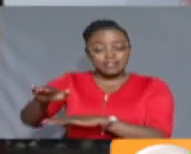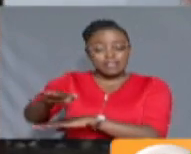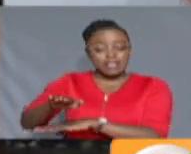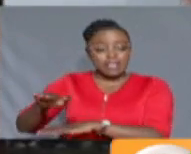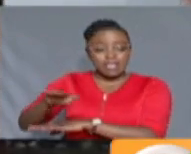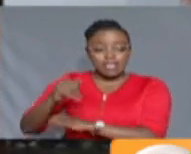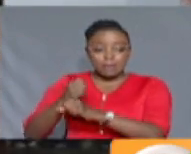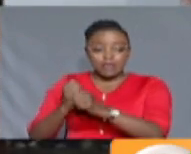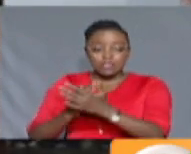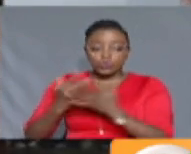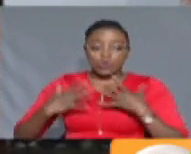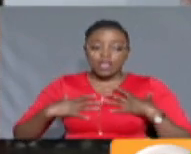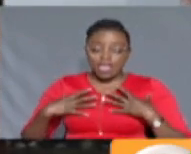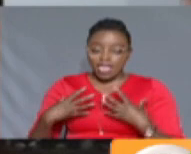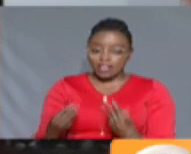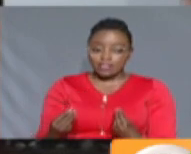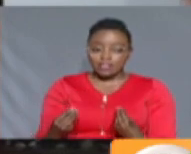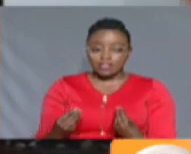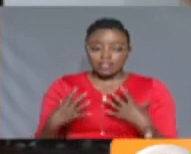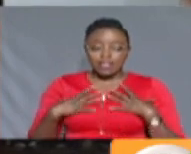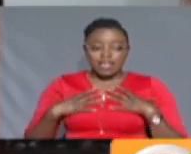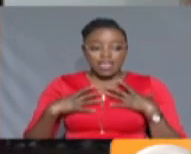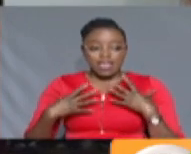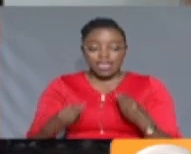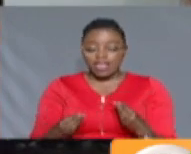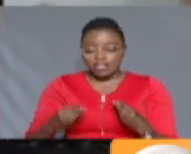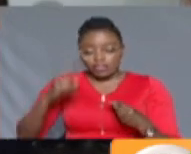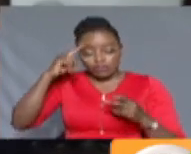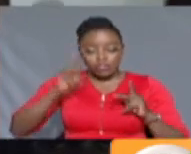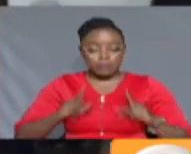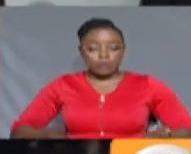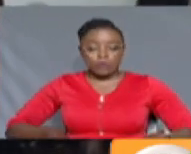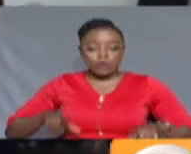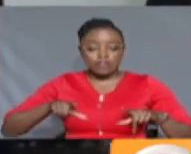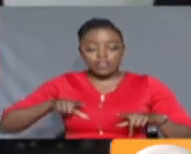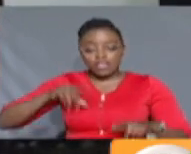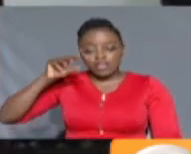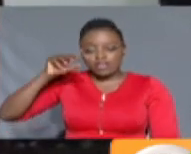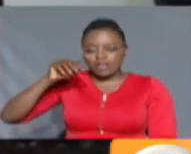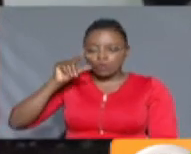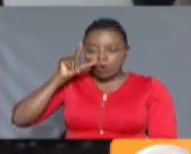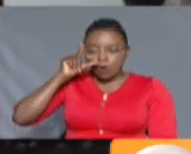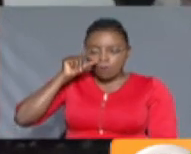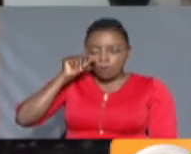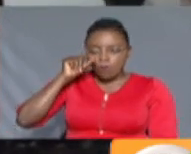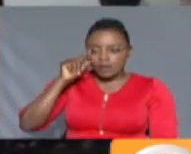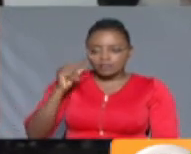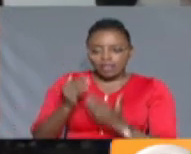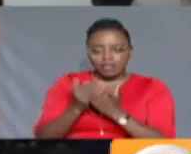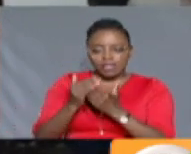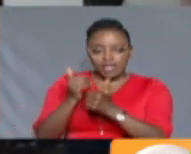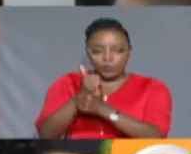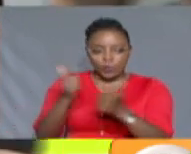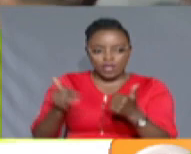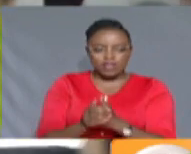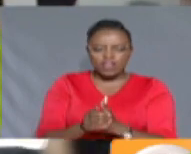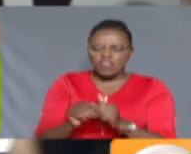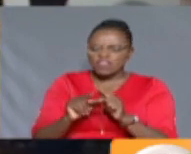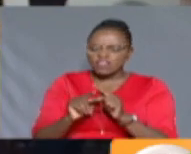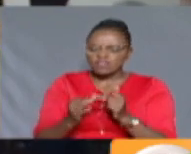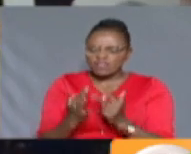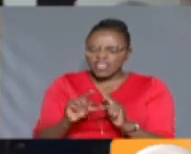of making sure that the health of the residents of Mombasa is being taken care of. And as you had said earlier, the fire broke at